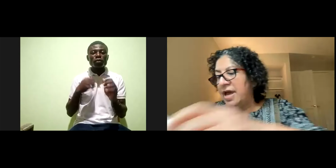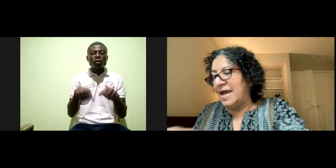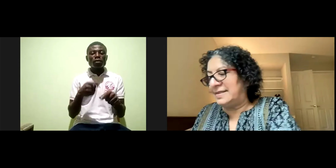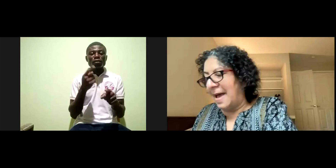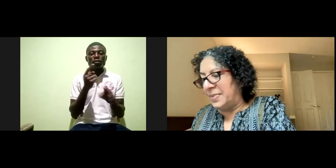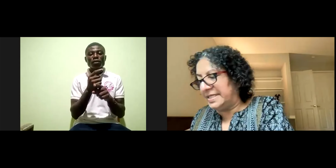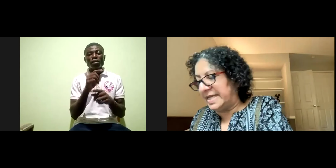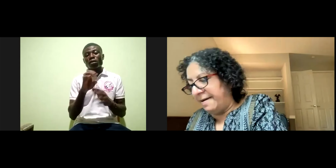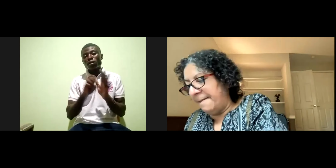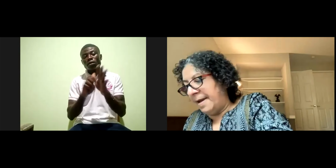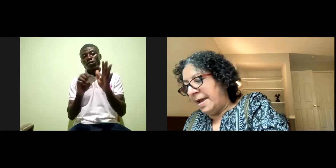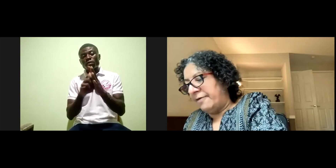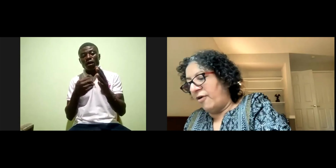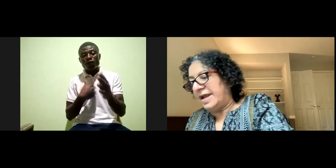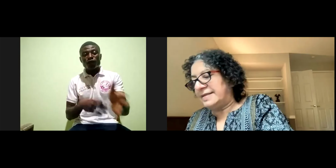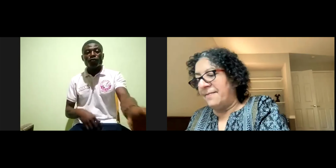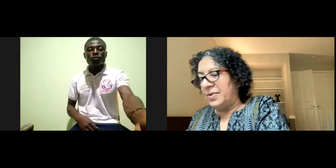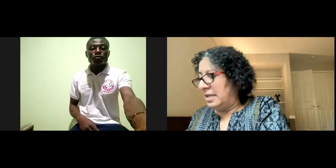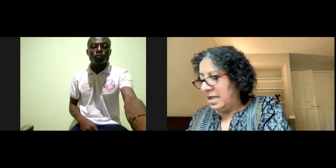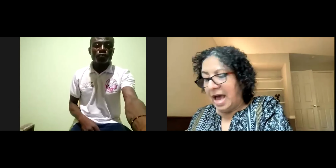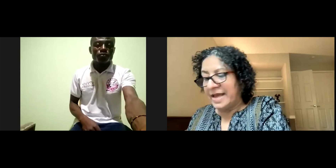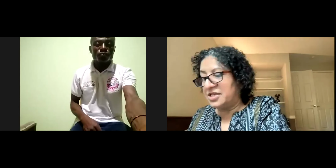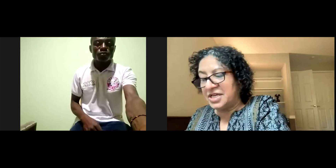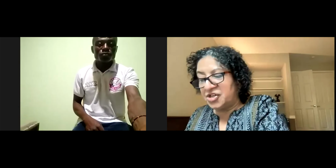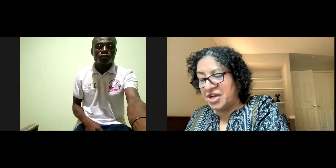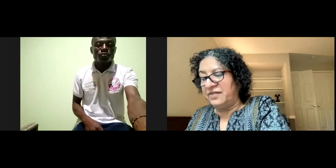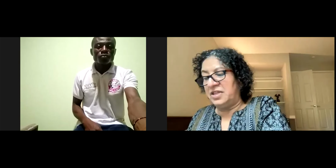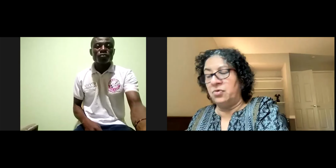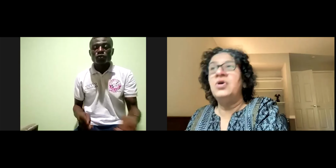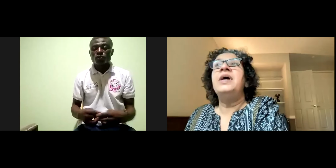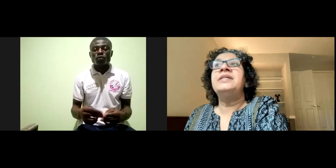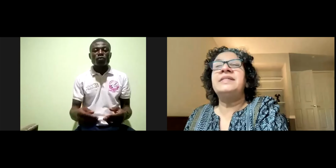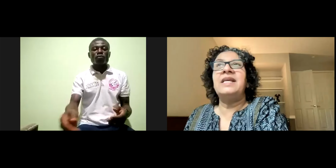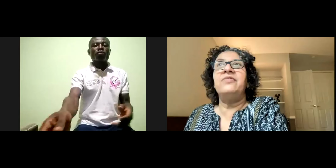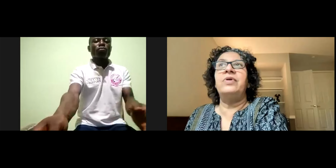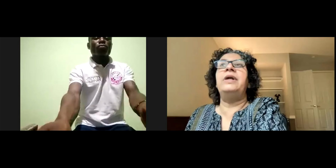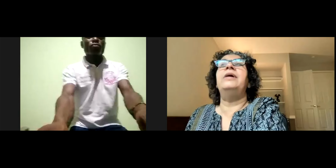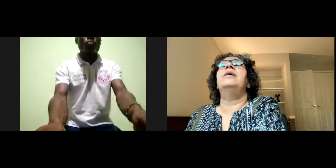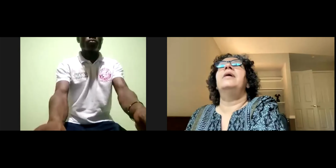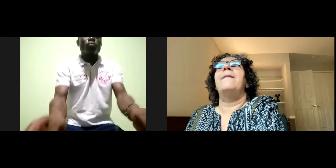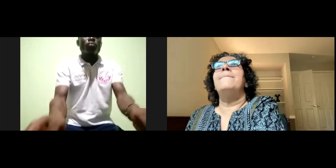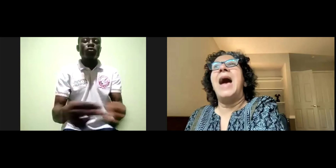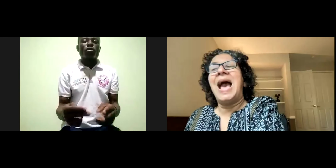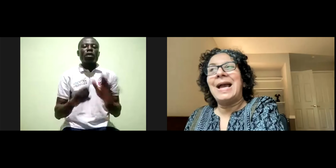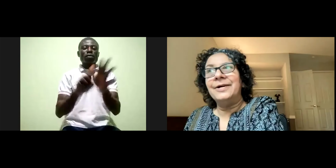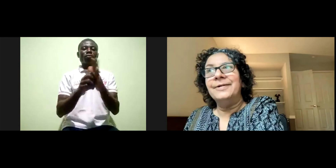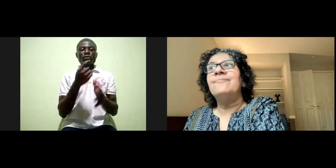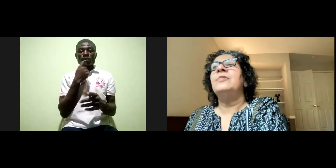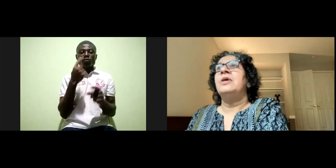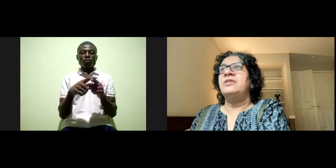two examples here. For example, I can just share it with you. Say the word